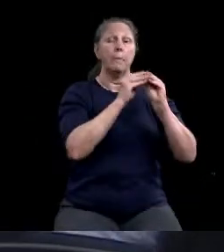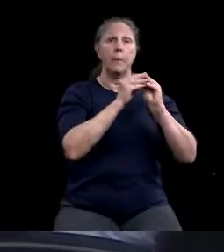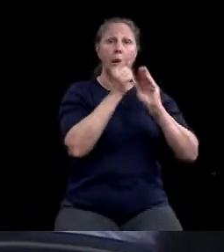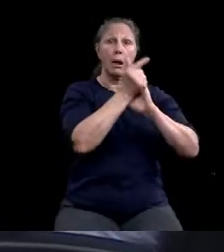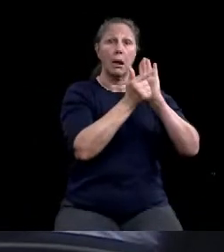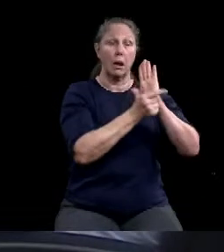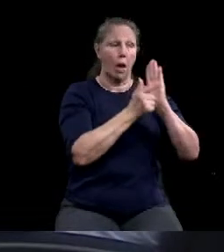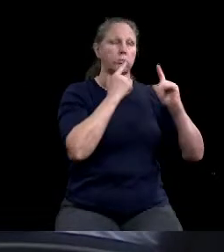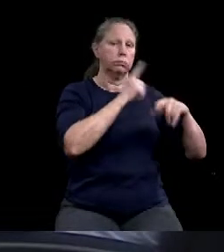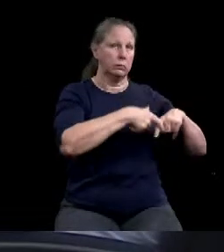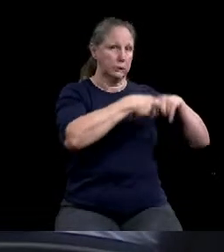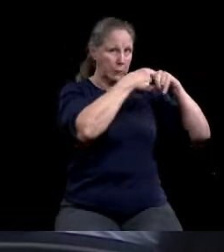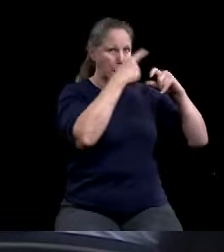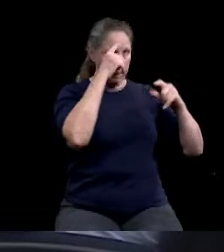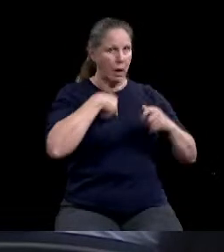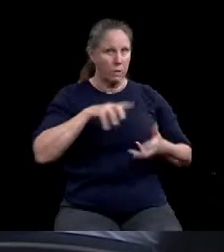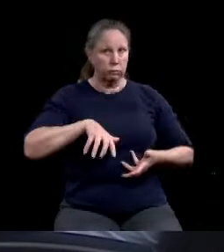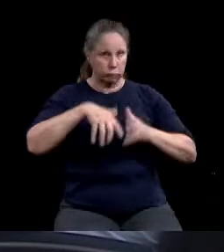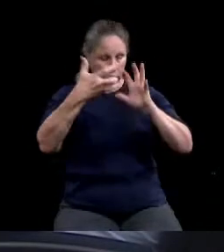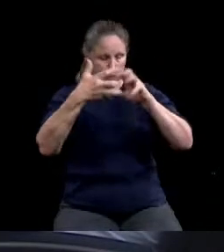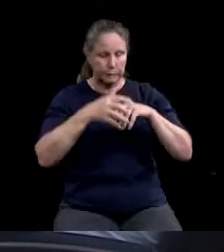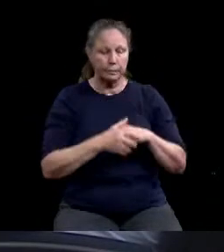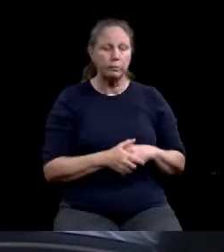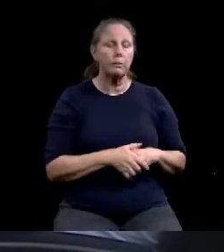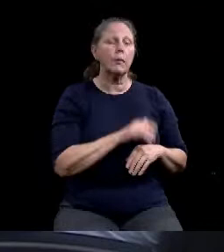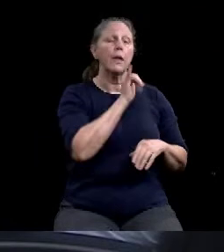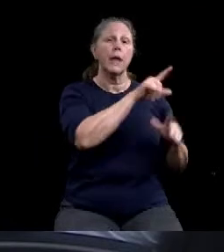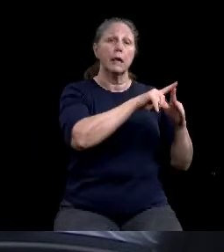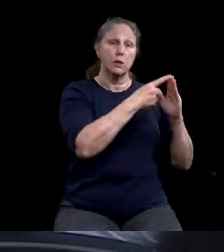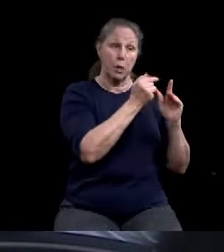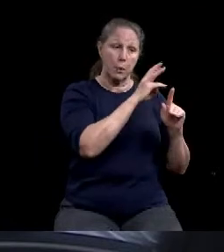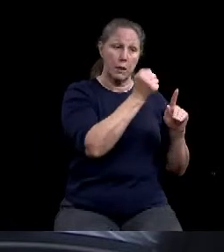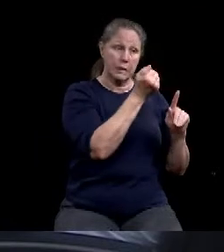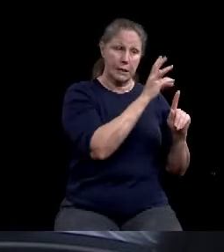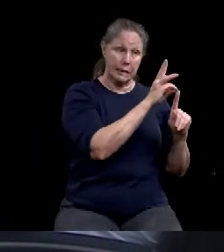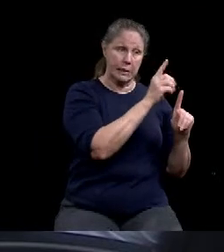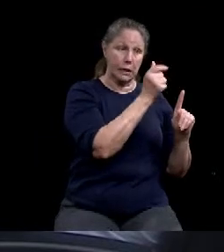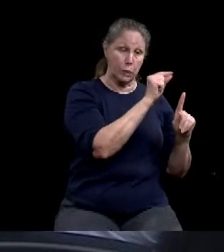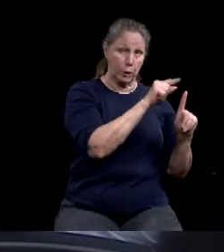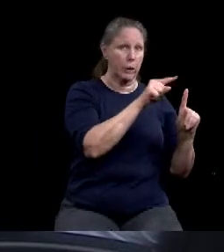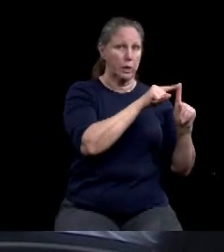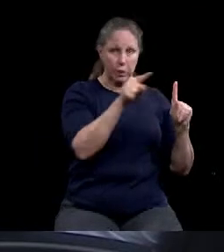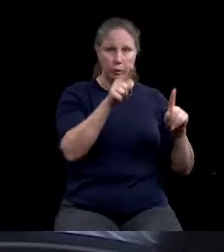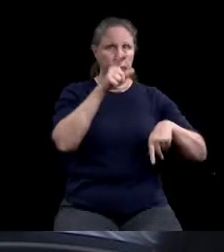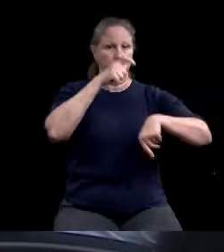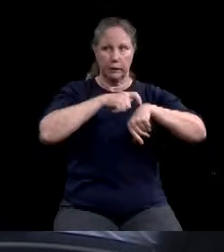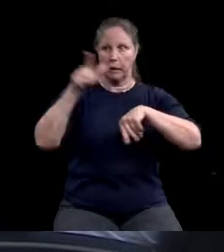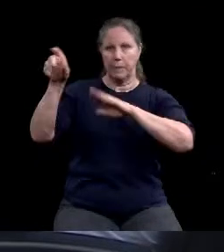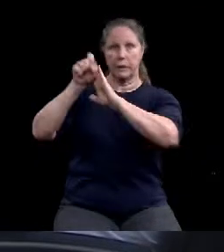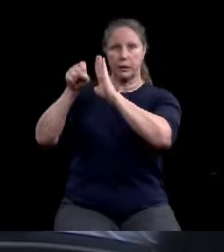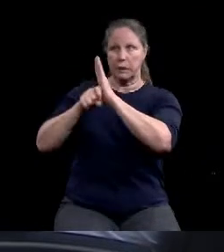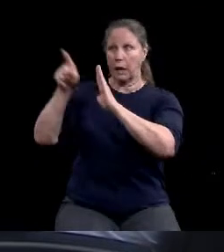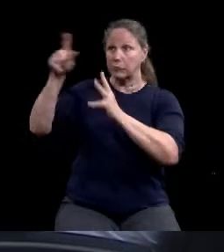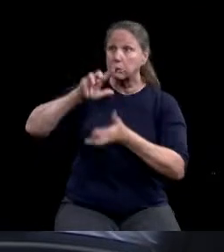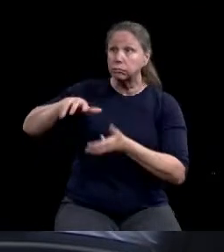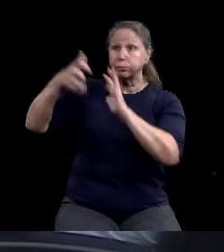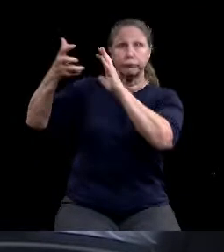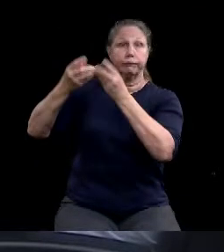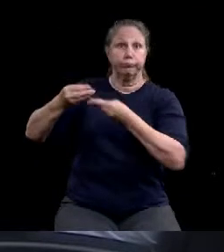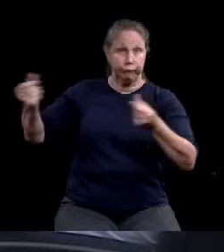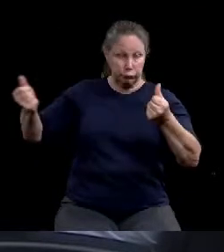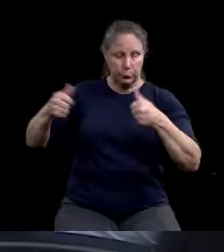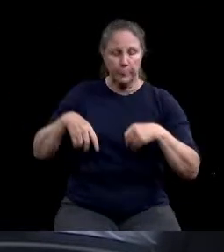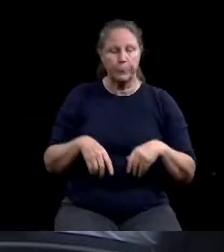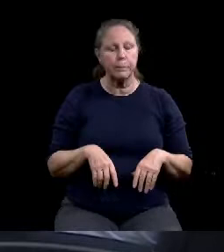was effective March 16, 2020 until further notice or until the state disaster declaration expires. In accordance with distancing guidelines and while